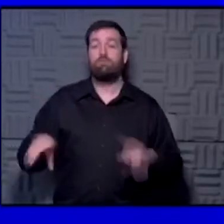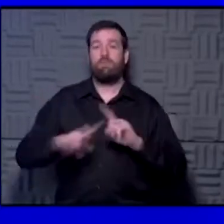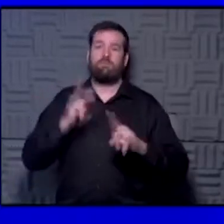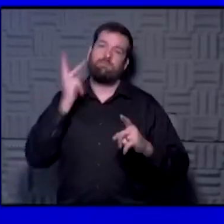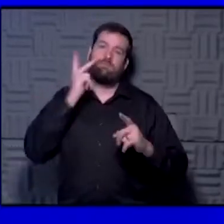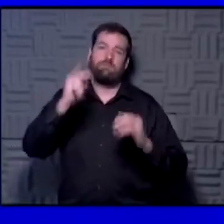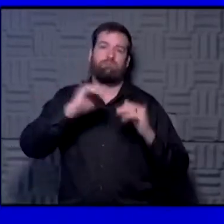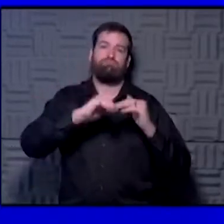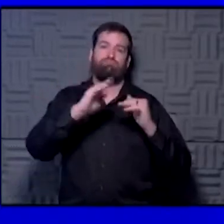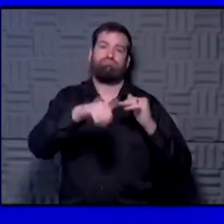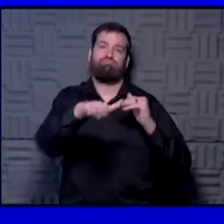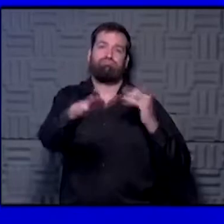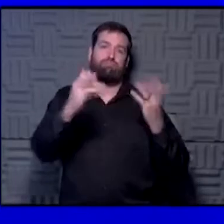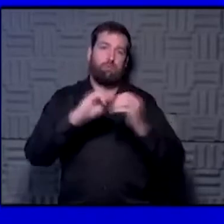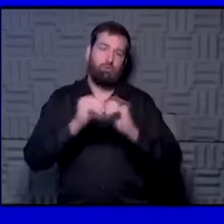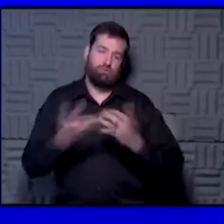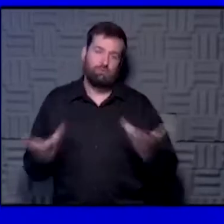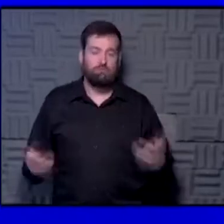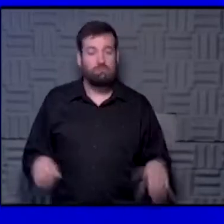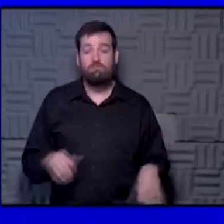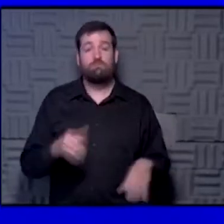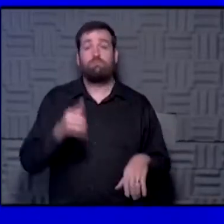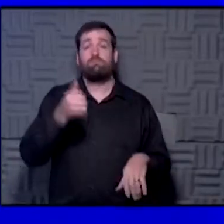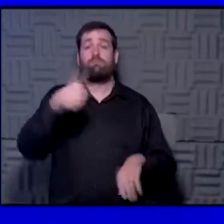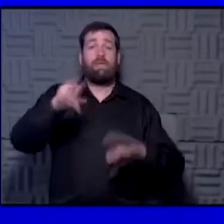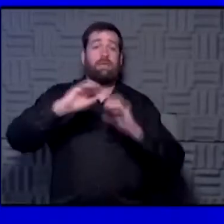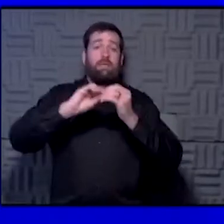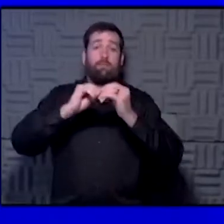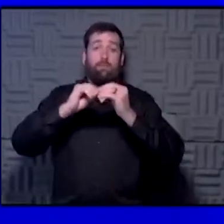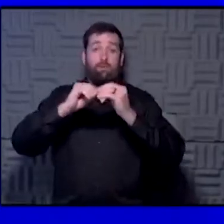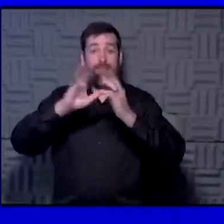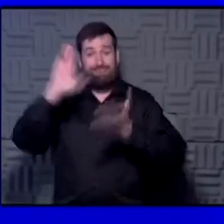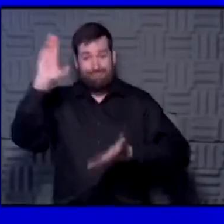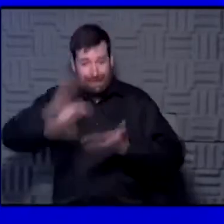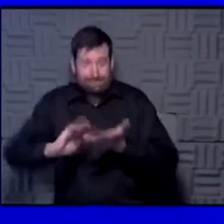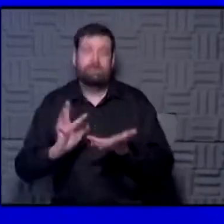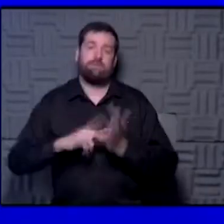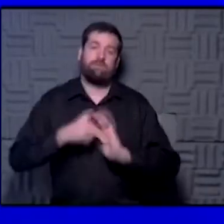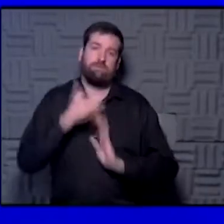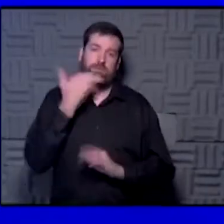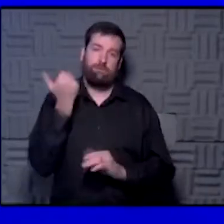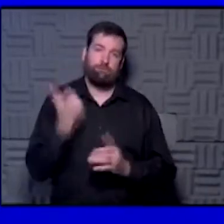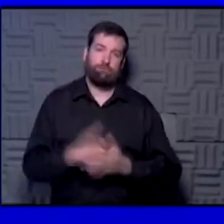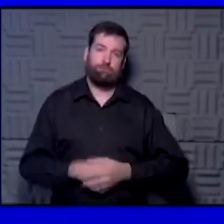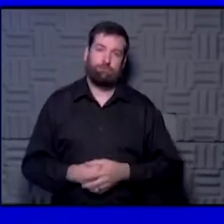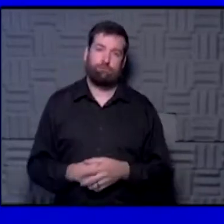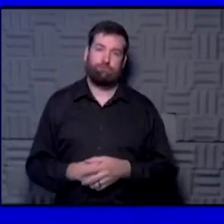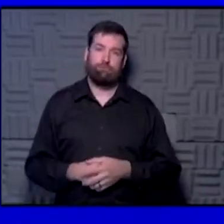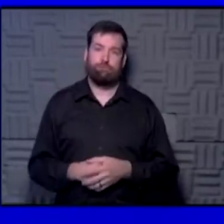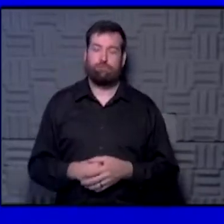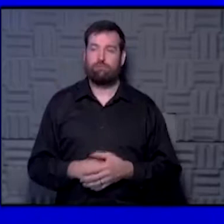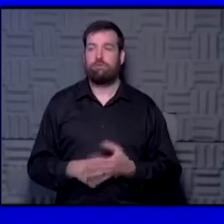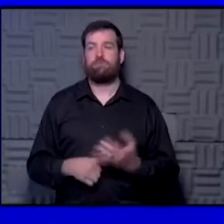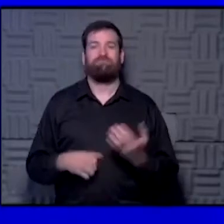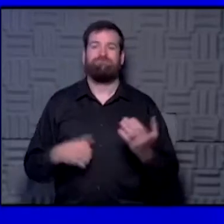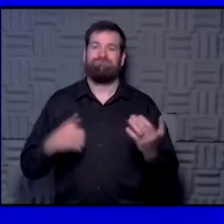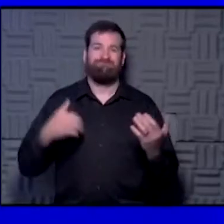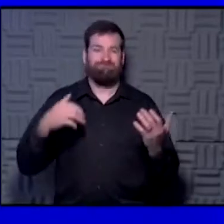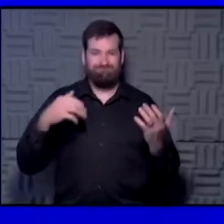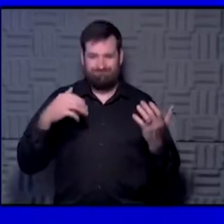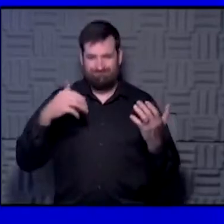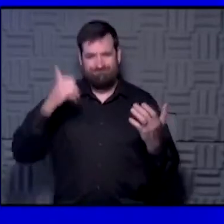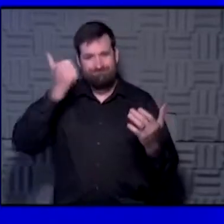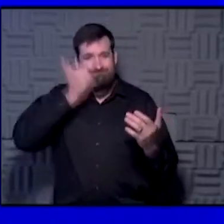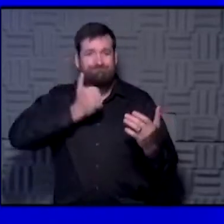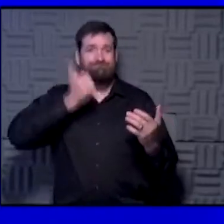have. Any number that is lower is better, but it just is kind of a day-by-day thing and